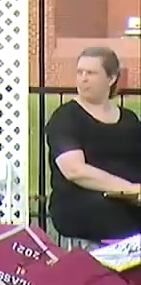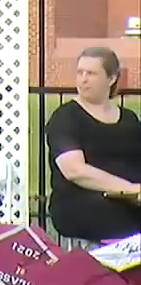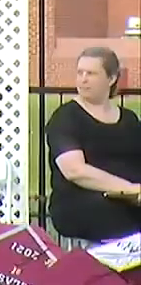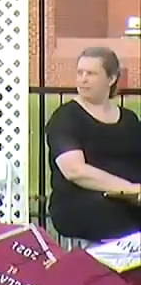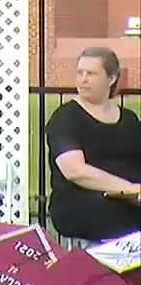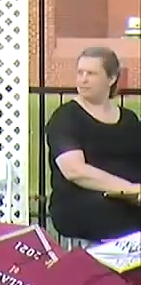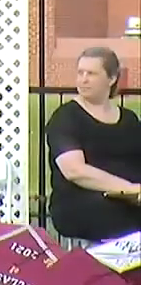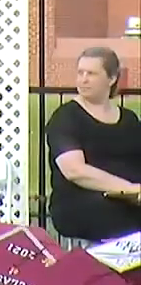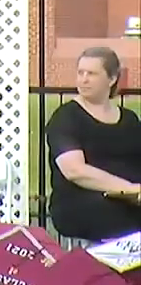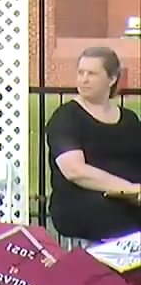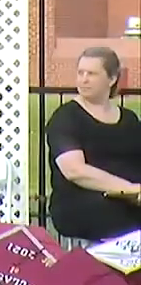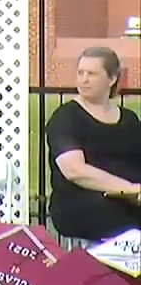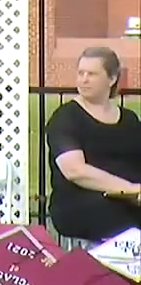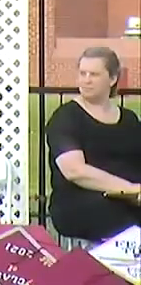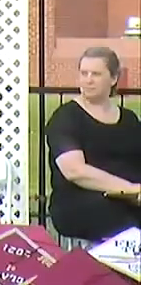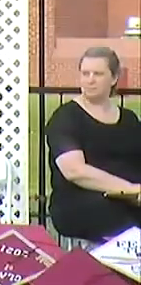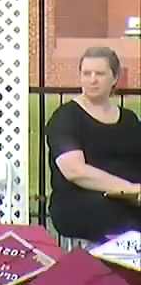Hunter M. Miller.